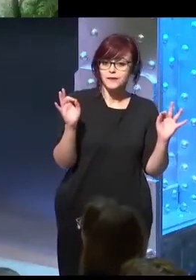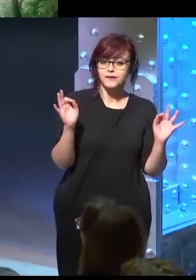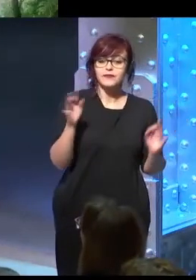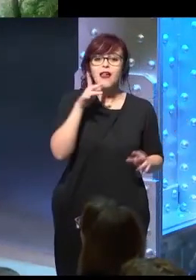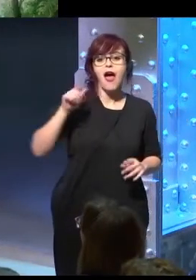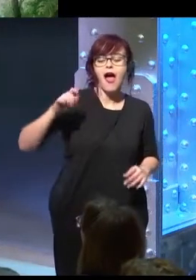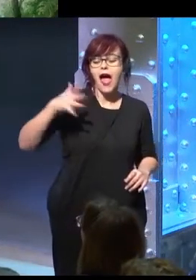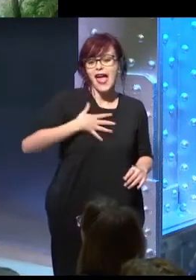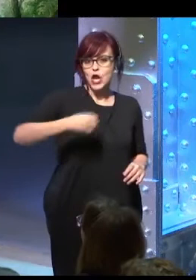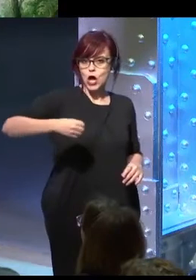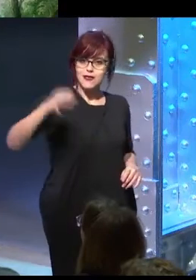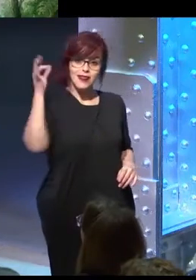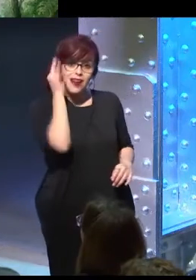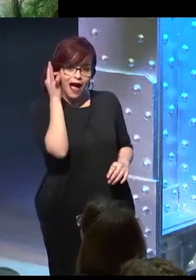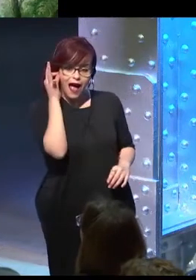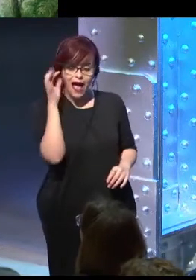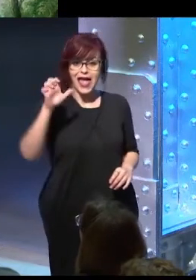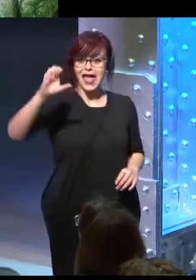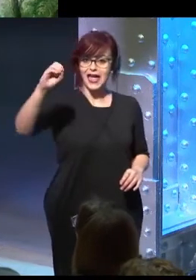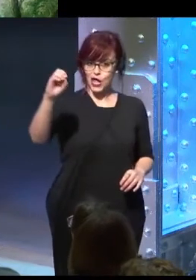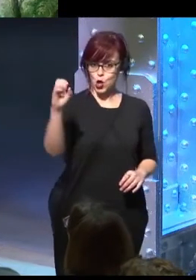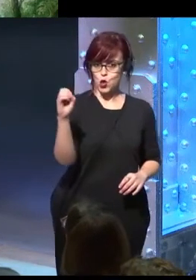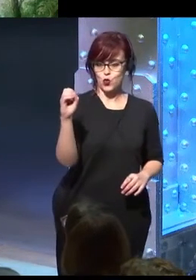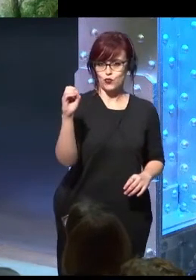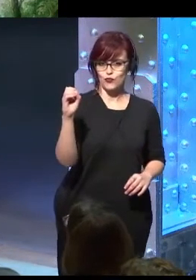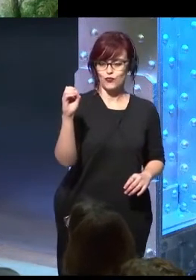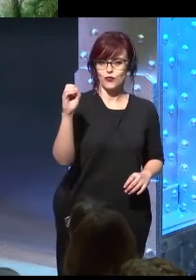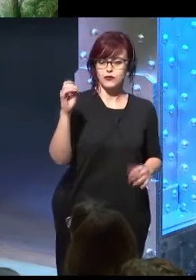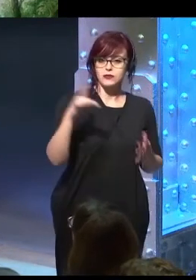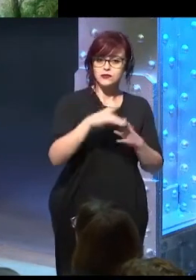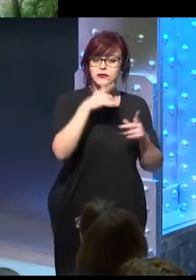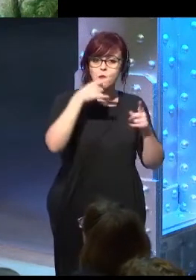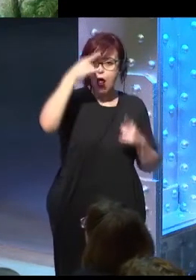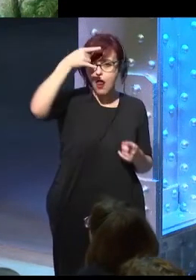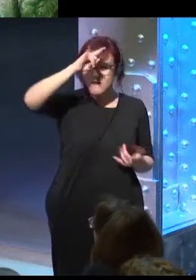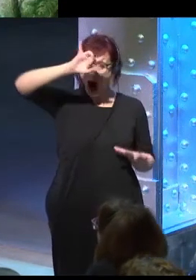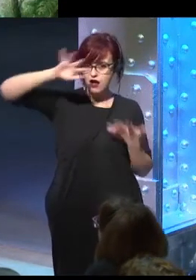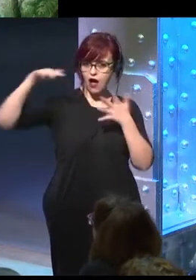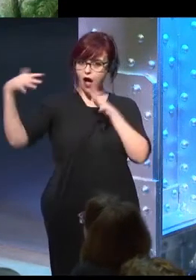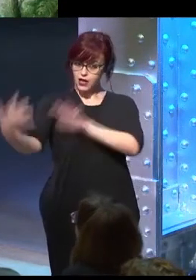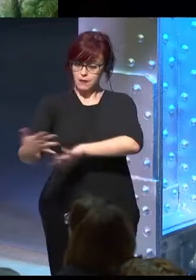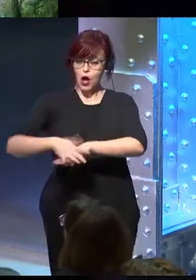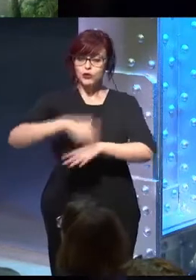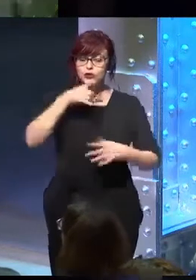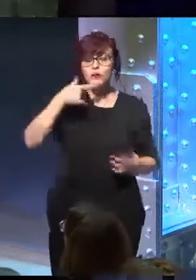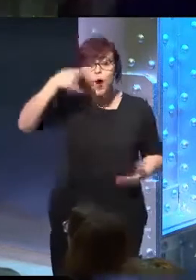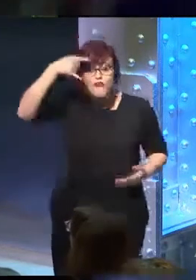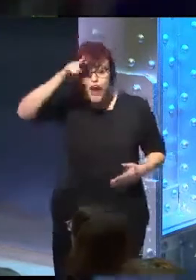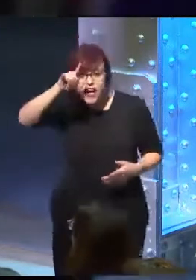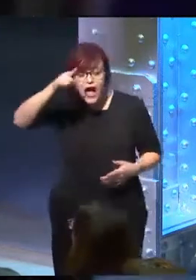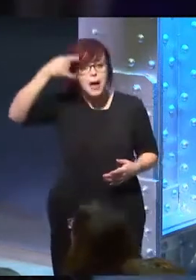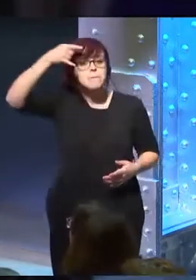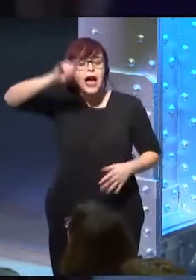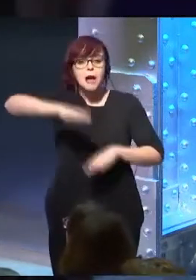turned into a cow. Io is the cow here, by Jupiter. So she cannot